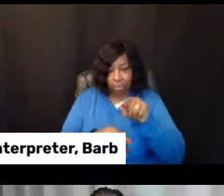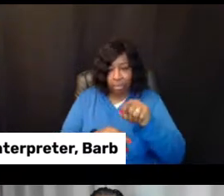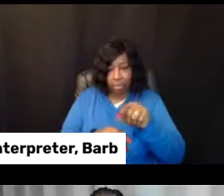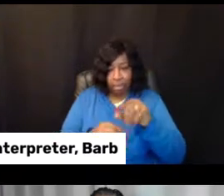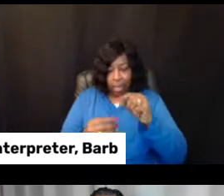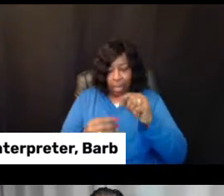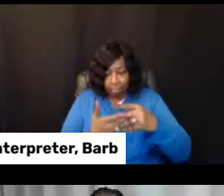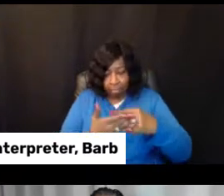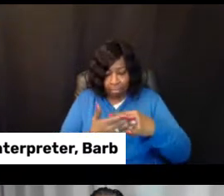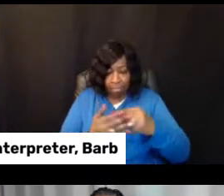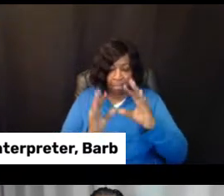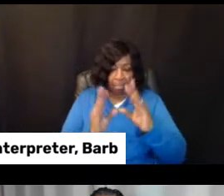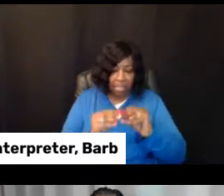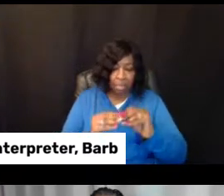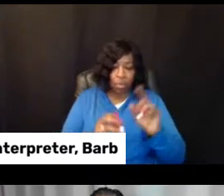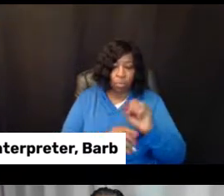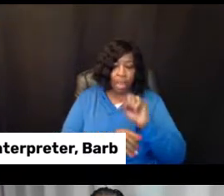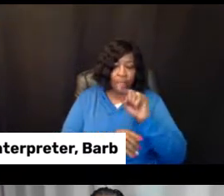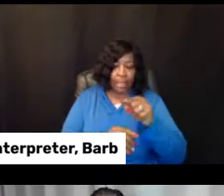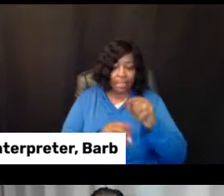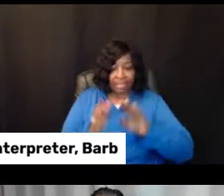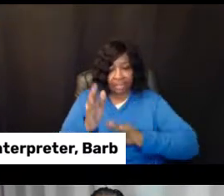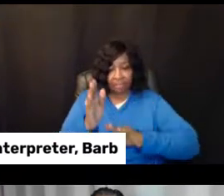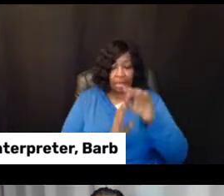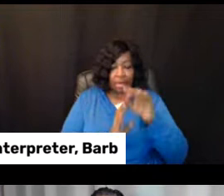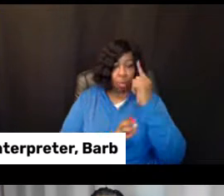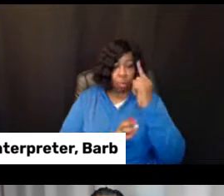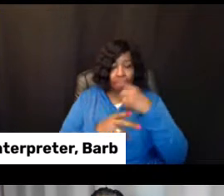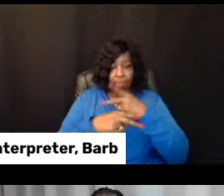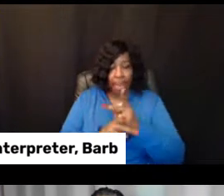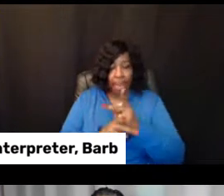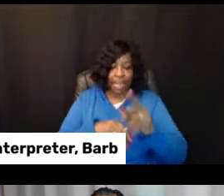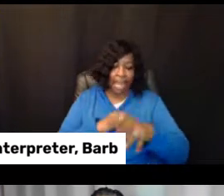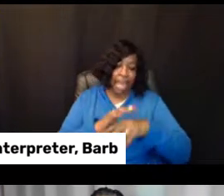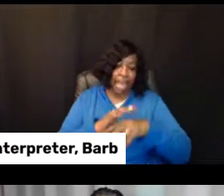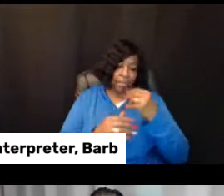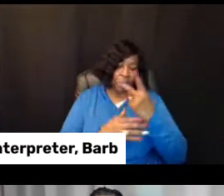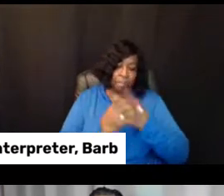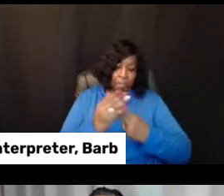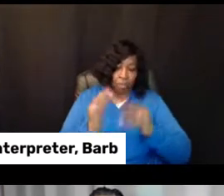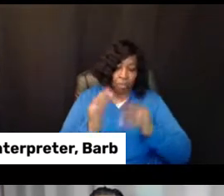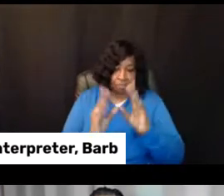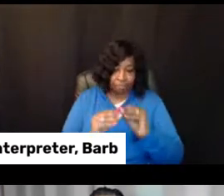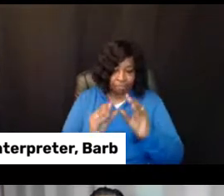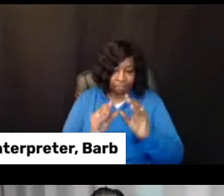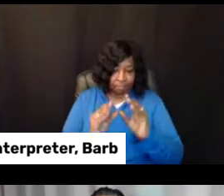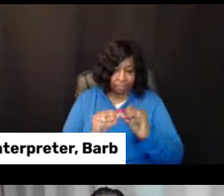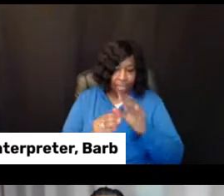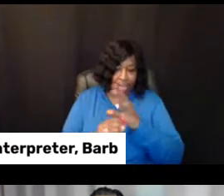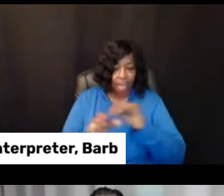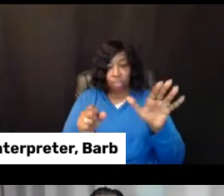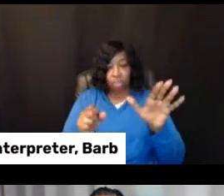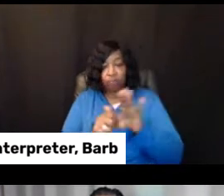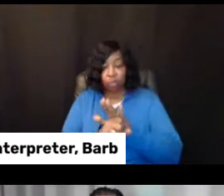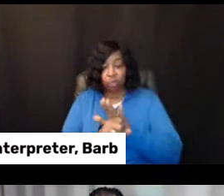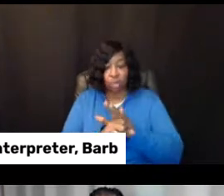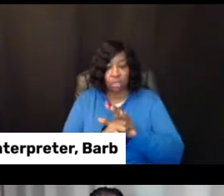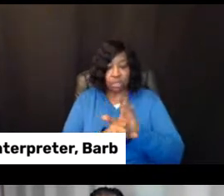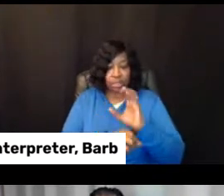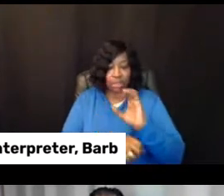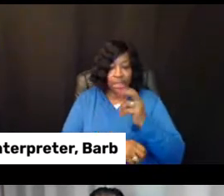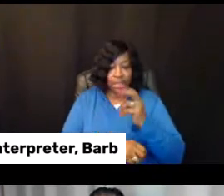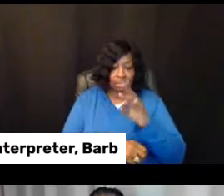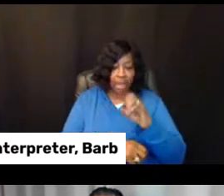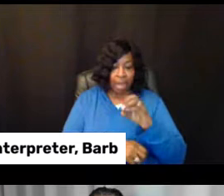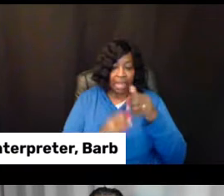happen to develop one product out of both conferences or both chambers. And the full chambers of both the House